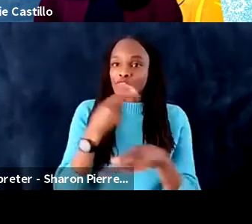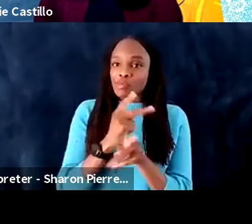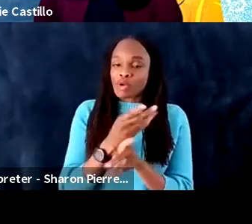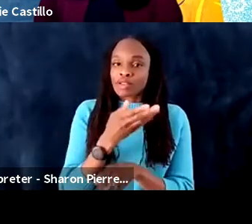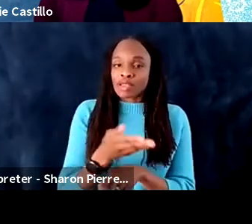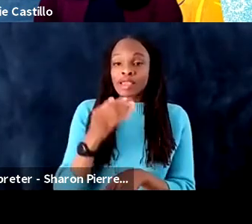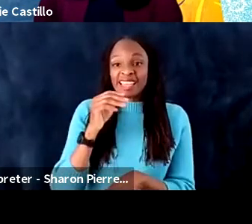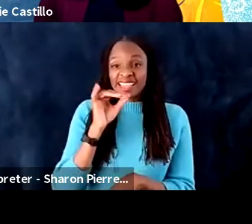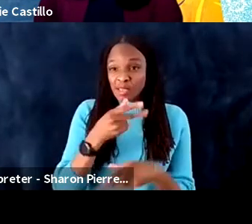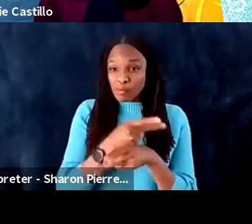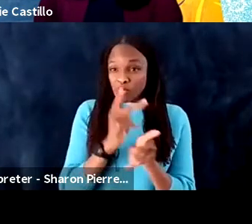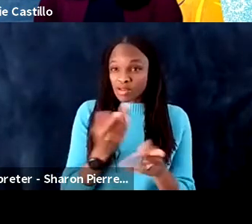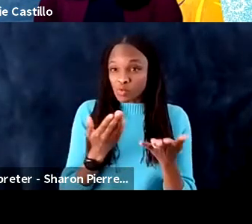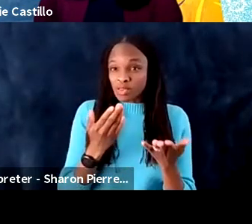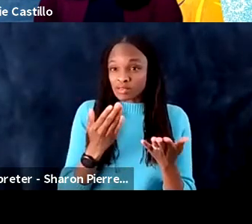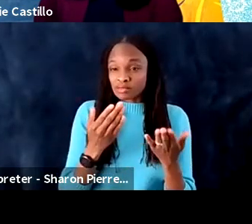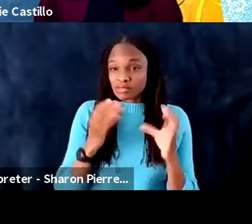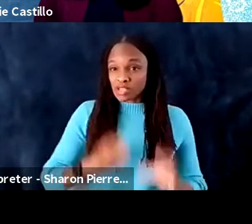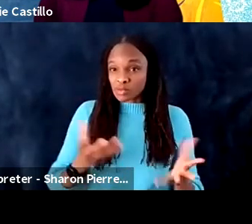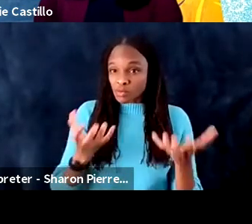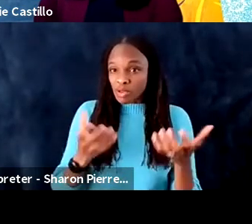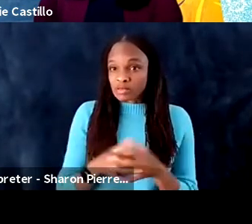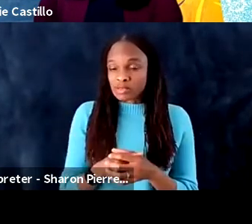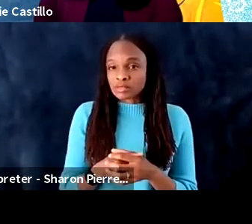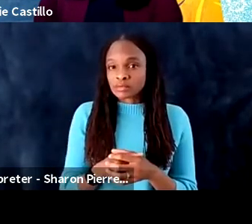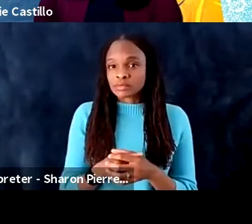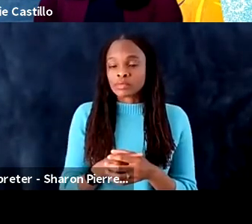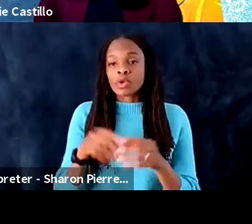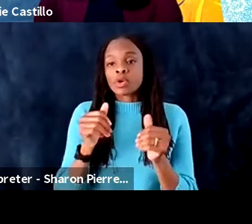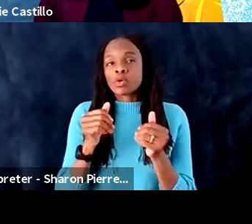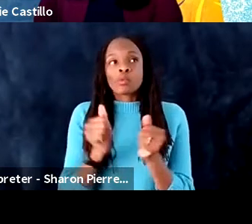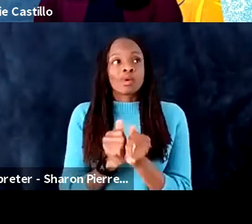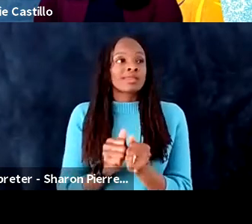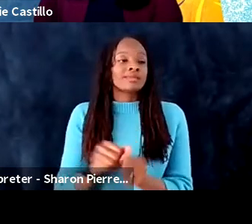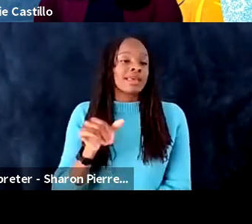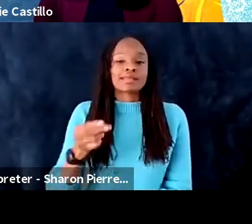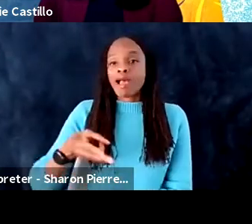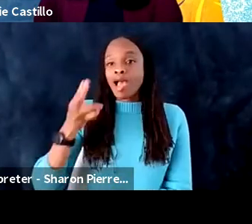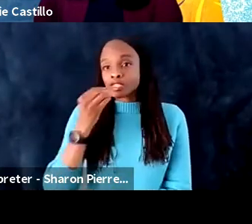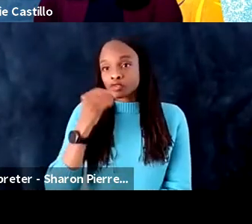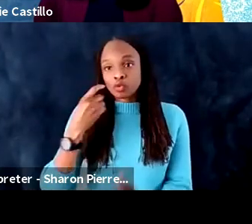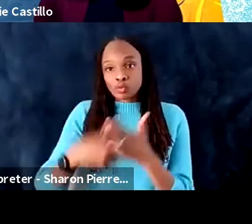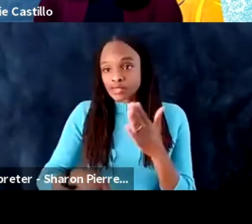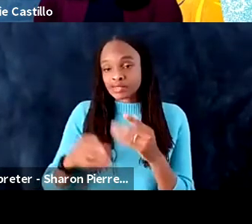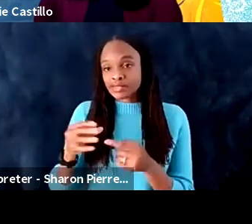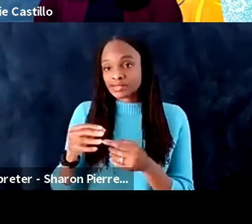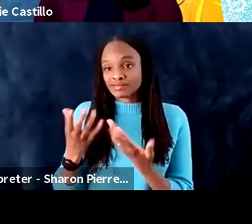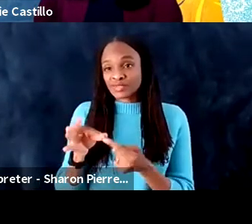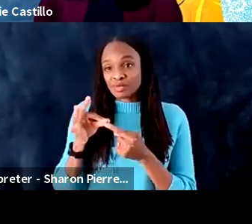the customer wanted? And as high as food prices have gotten, especially since the pandemic,